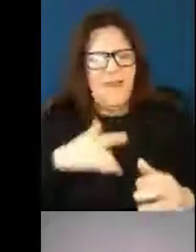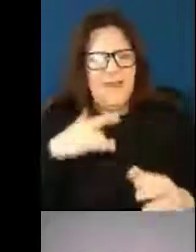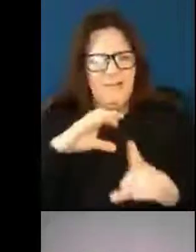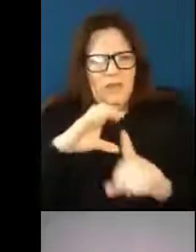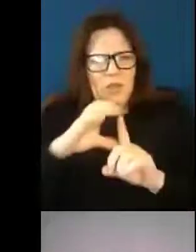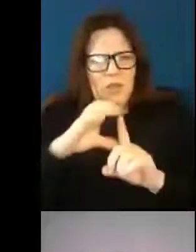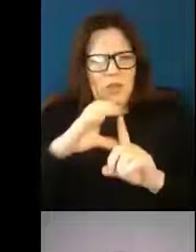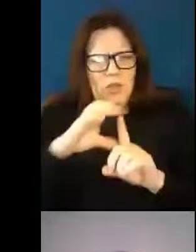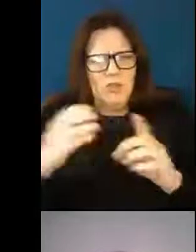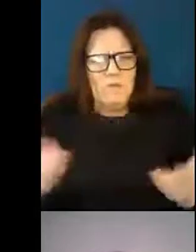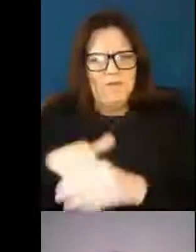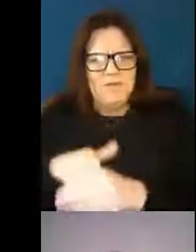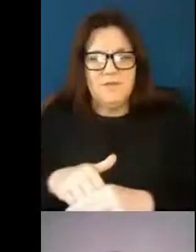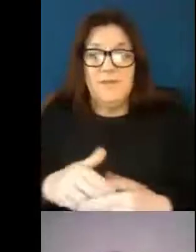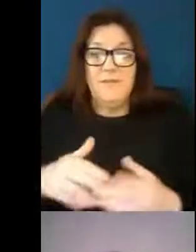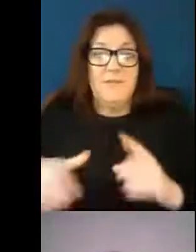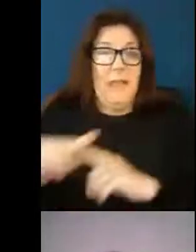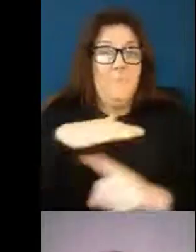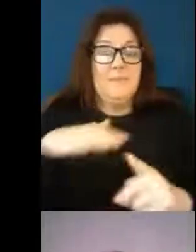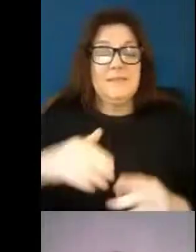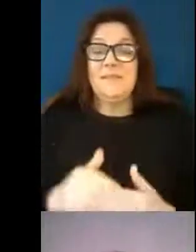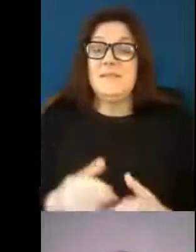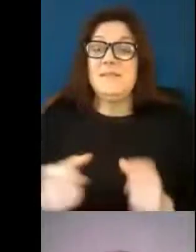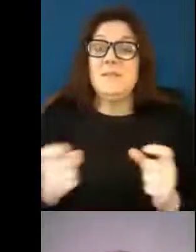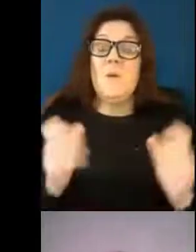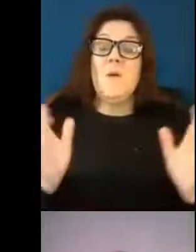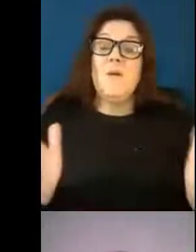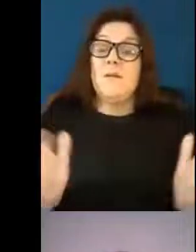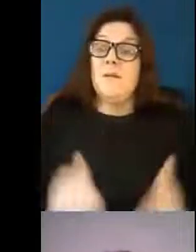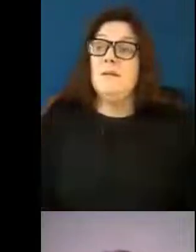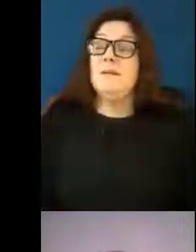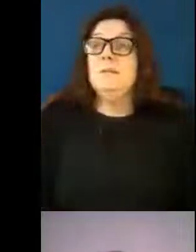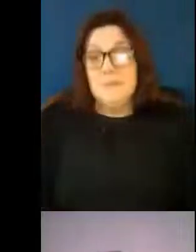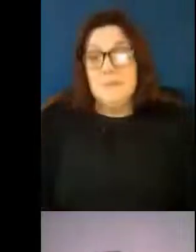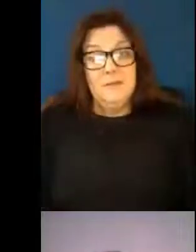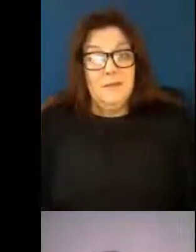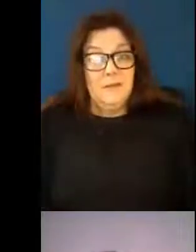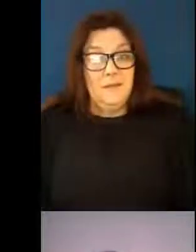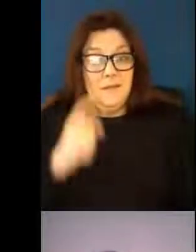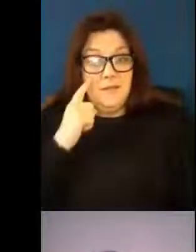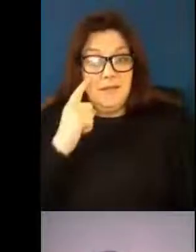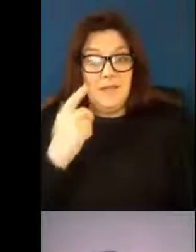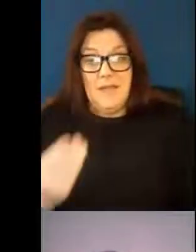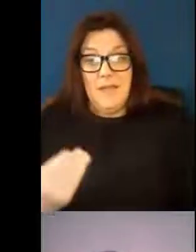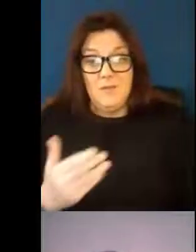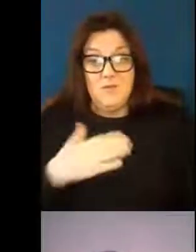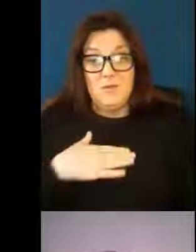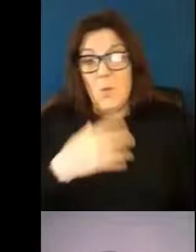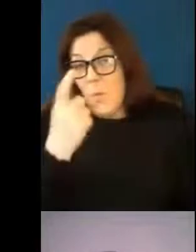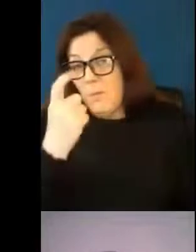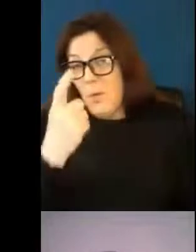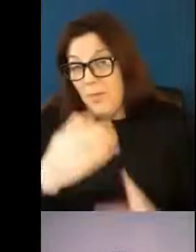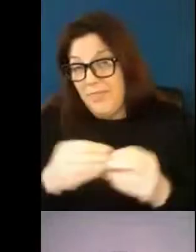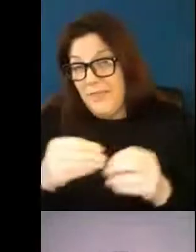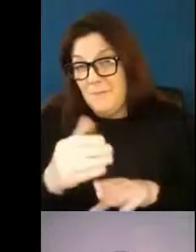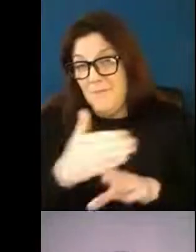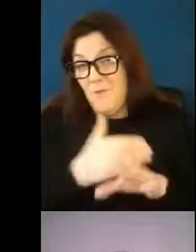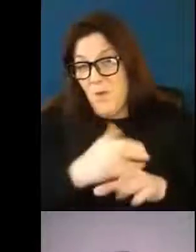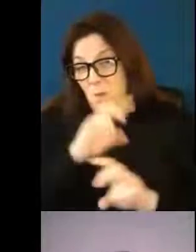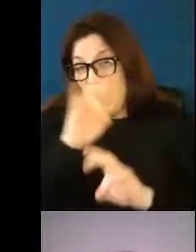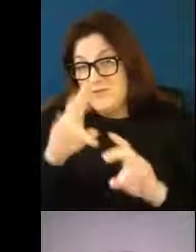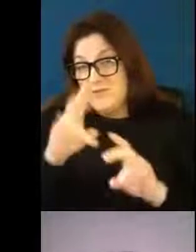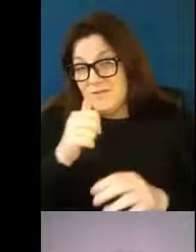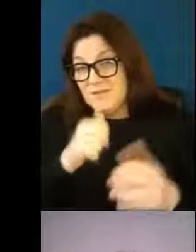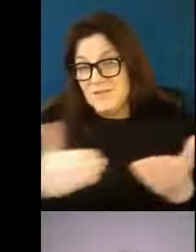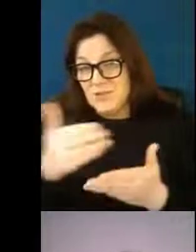campus. So I think in terms of, well, perhaps just one more thing before we go to questions